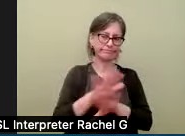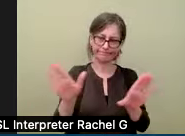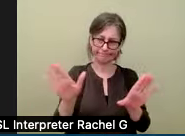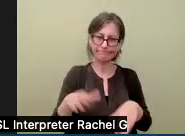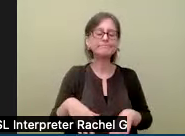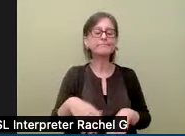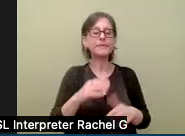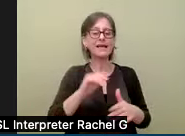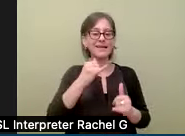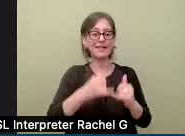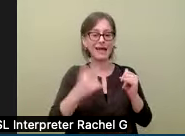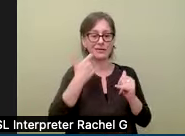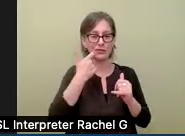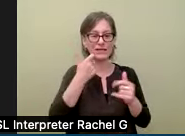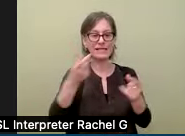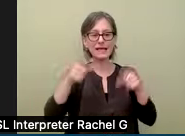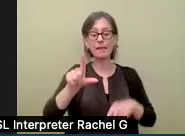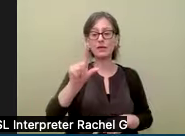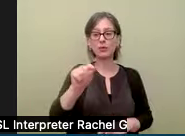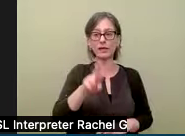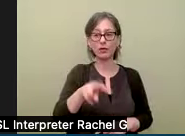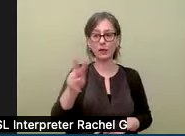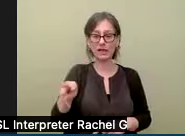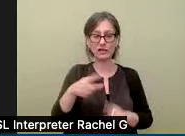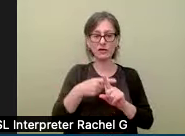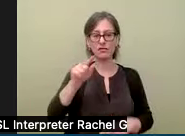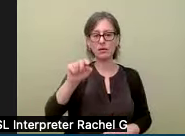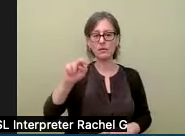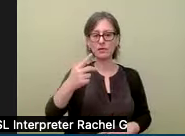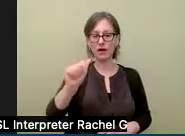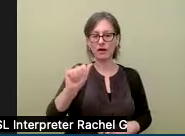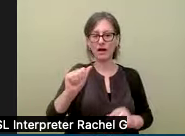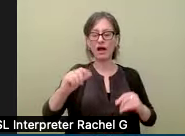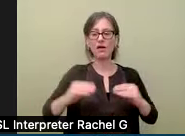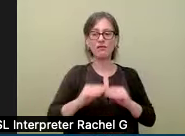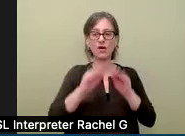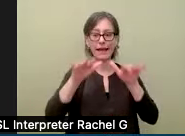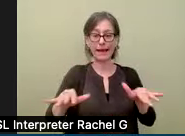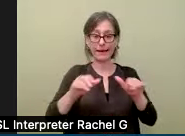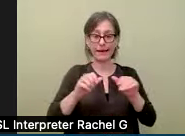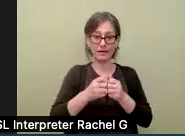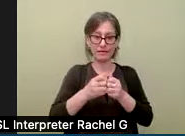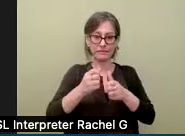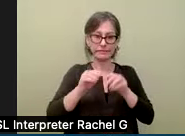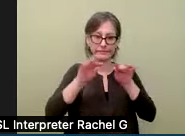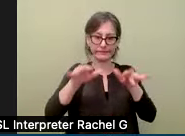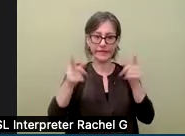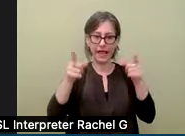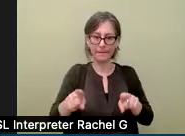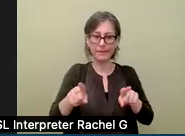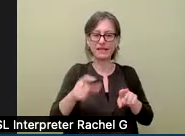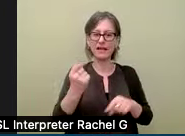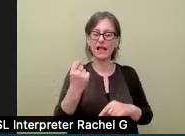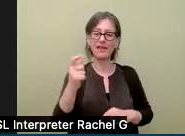tsunami to impact California was in 2022 from the Tonga volcanic eruption. And this tsunami caused about $11.5